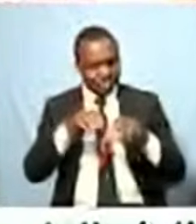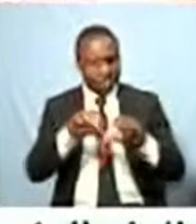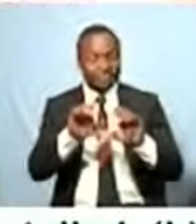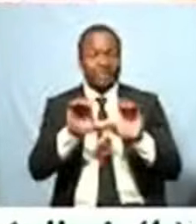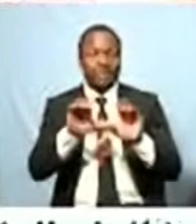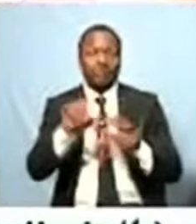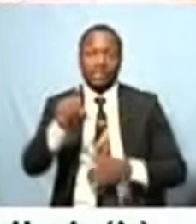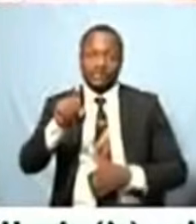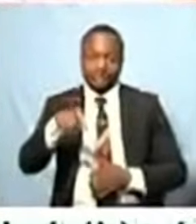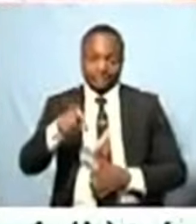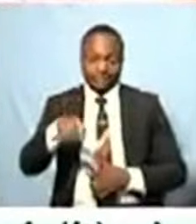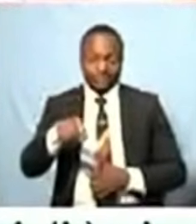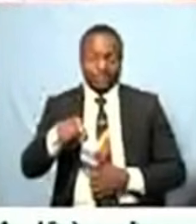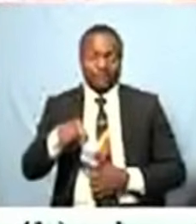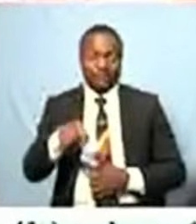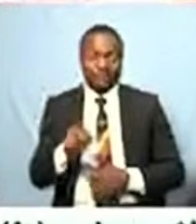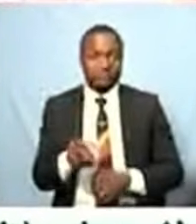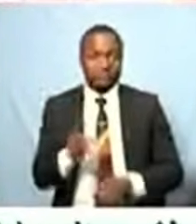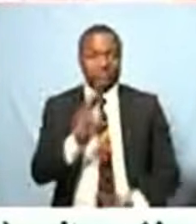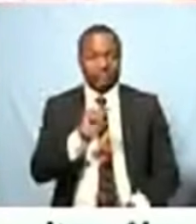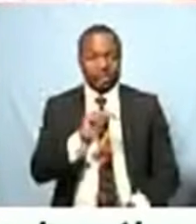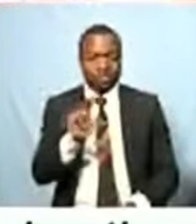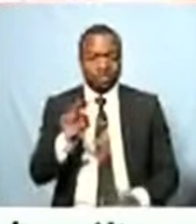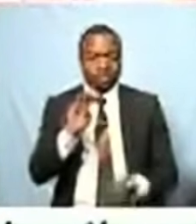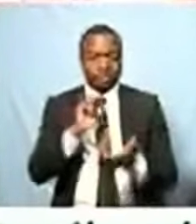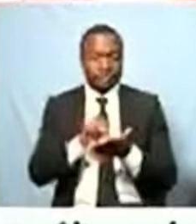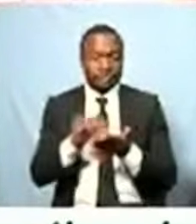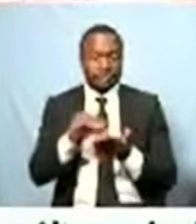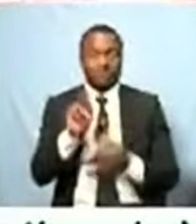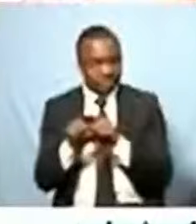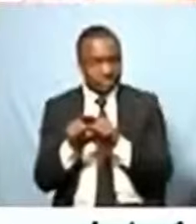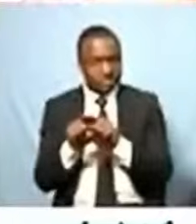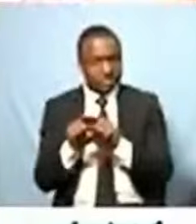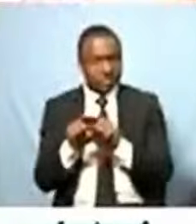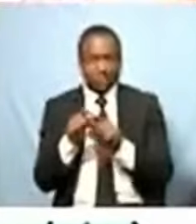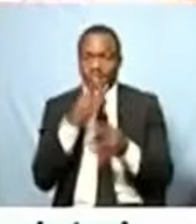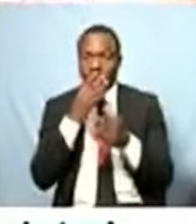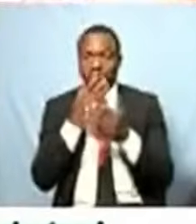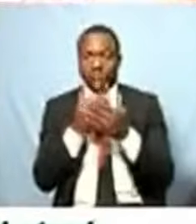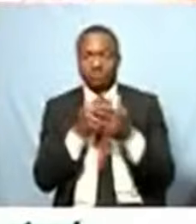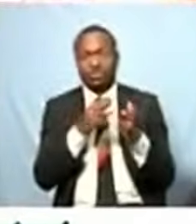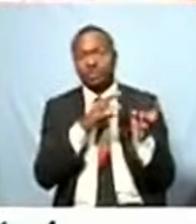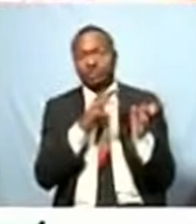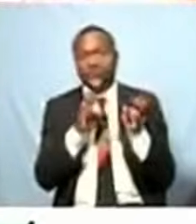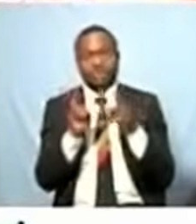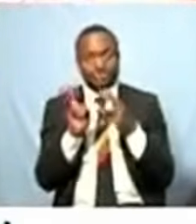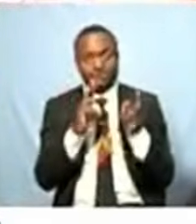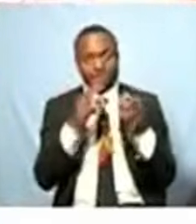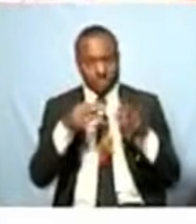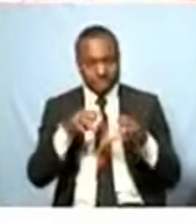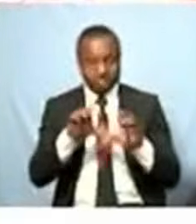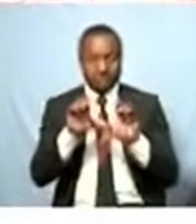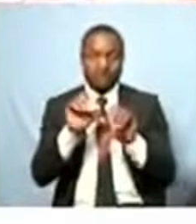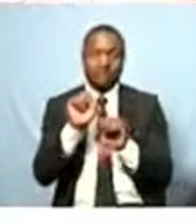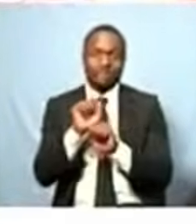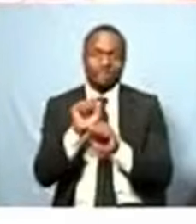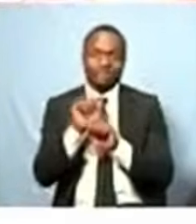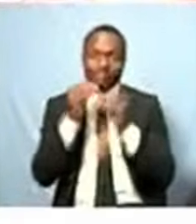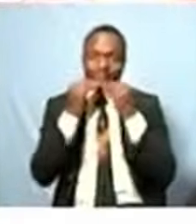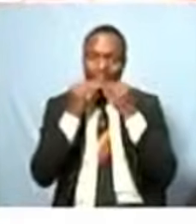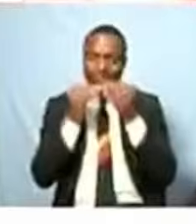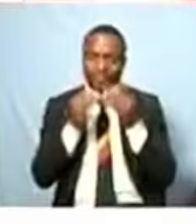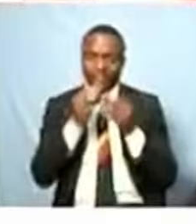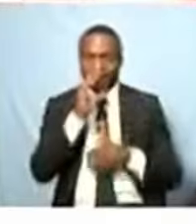we need an extra 22 million kwacha to complete this work, to be able to continue with the works. Thank you, Madam